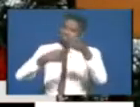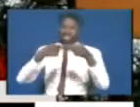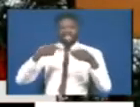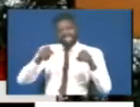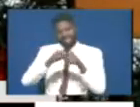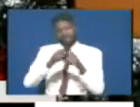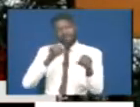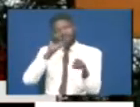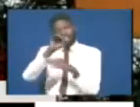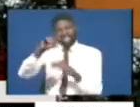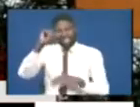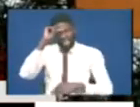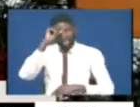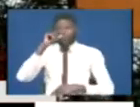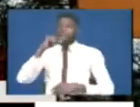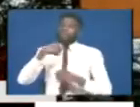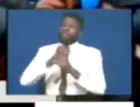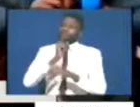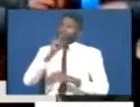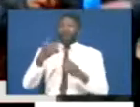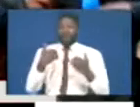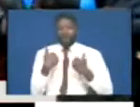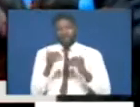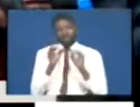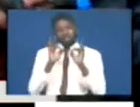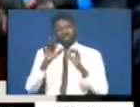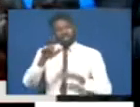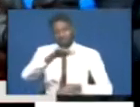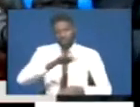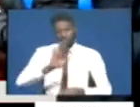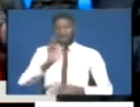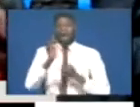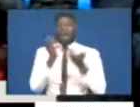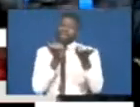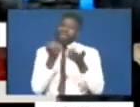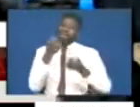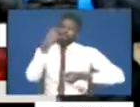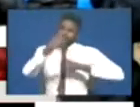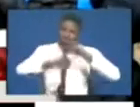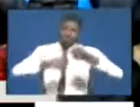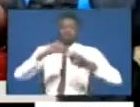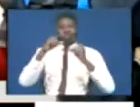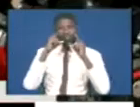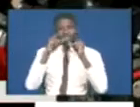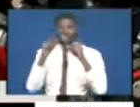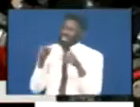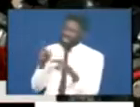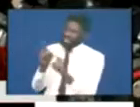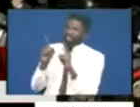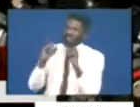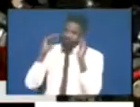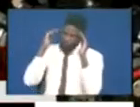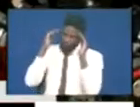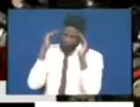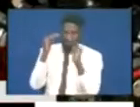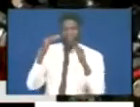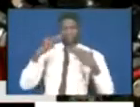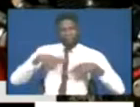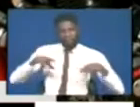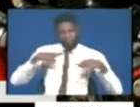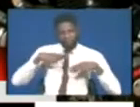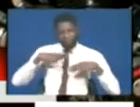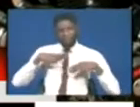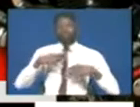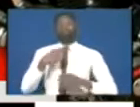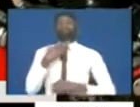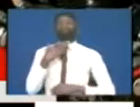conducive environment to carry out their businesses, saying it is them who deal with the consumer at the grassroots level.